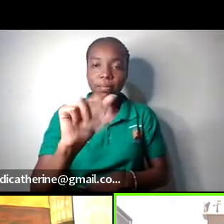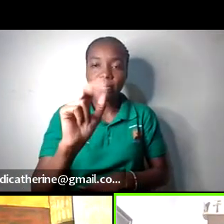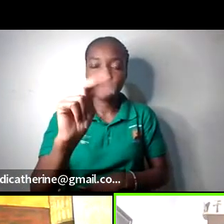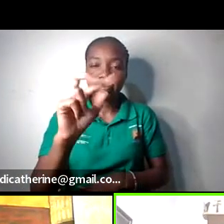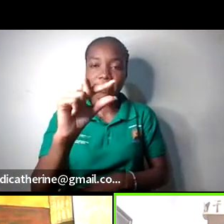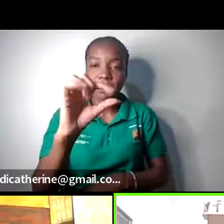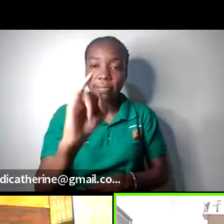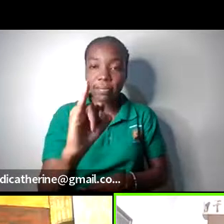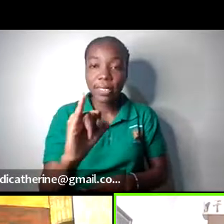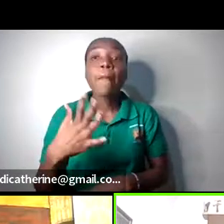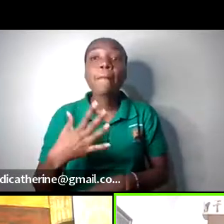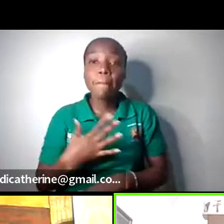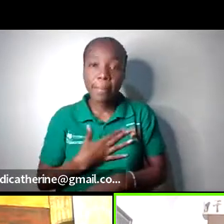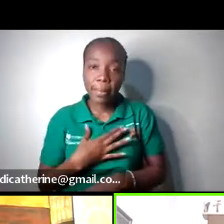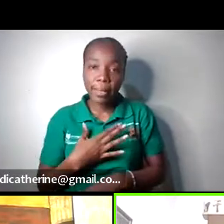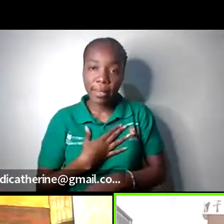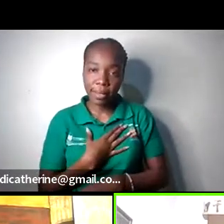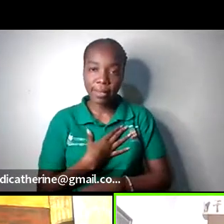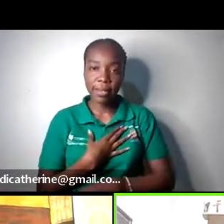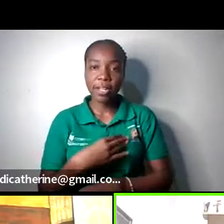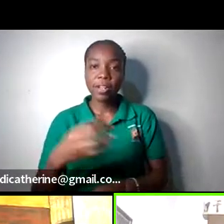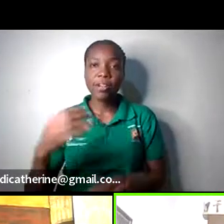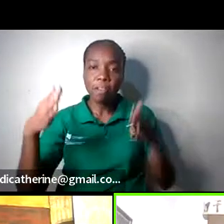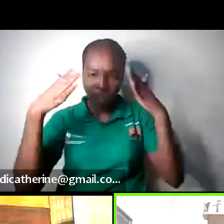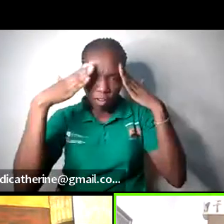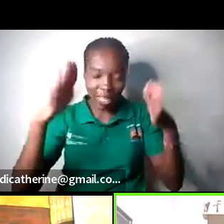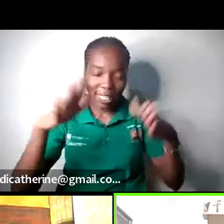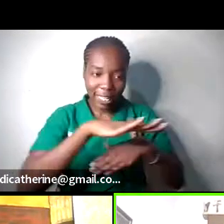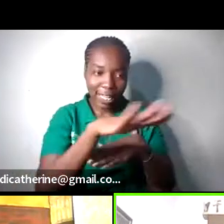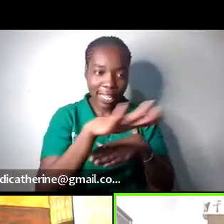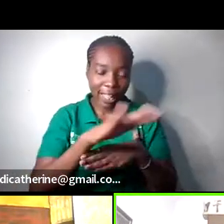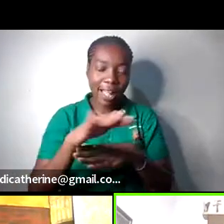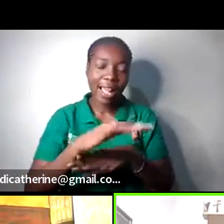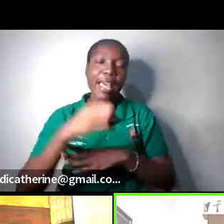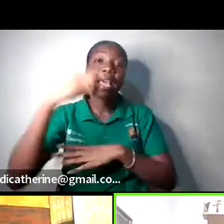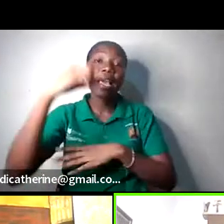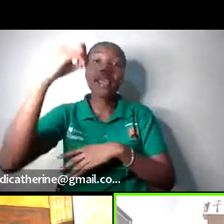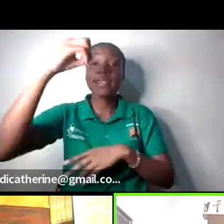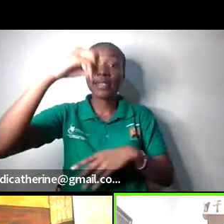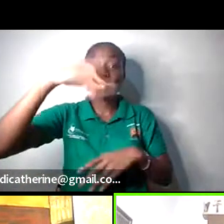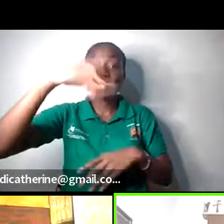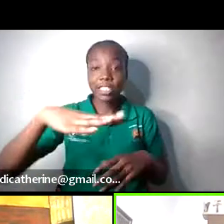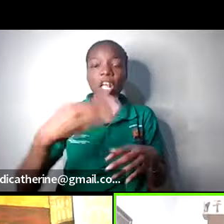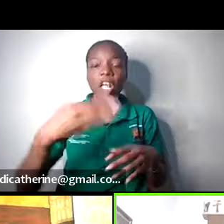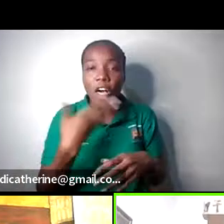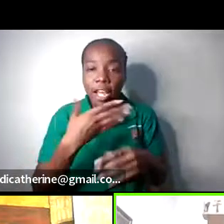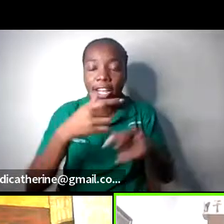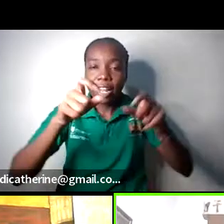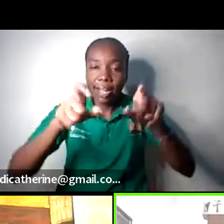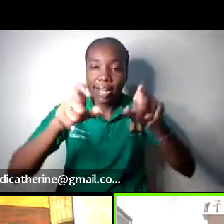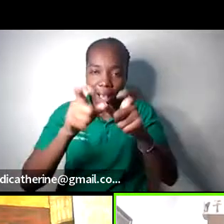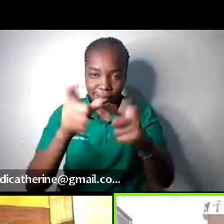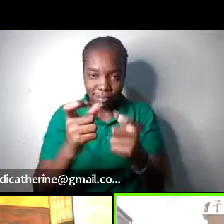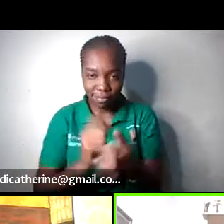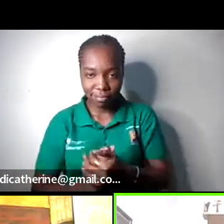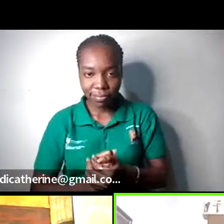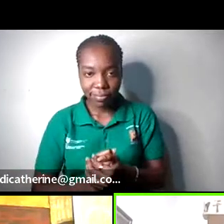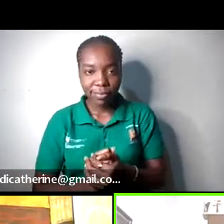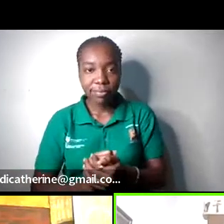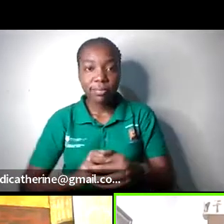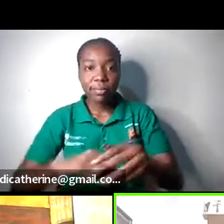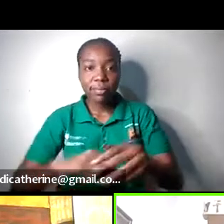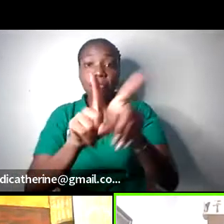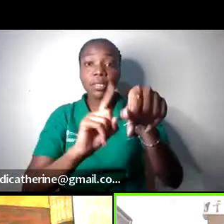primarily focusing in the area of energy, oil and gas, and also matters to